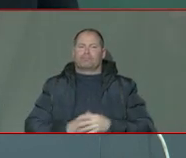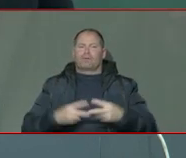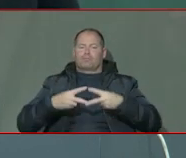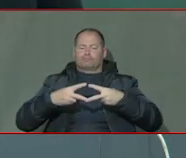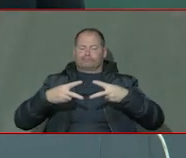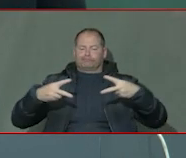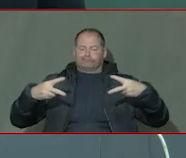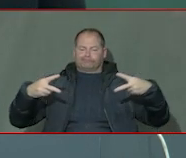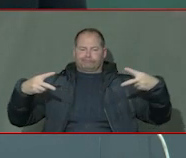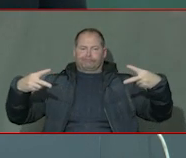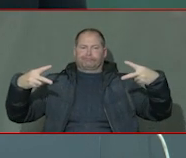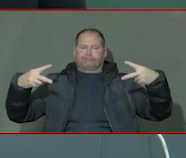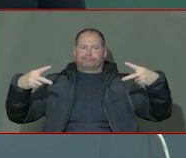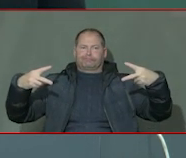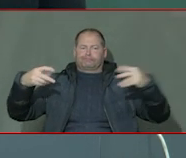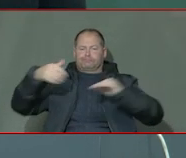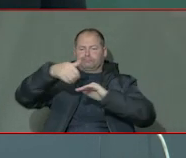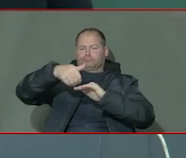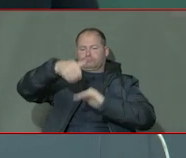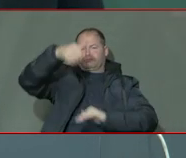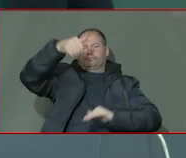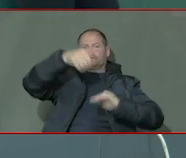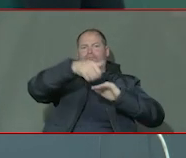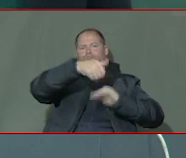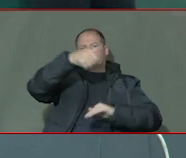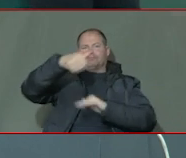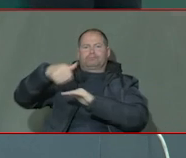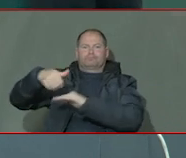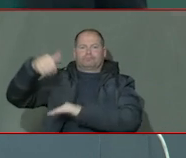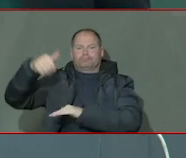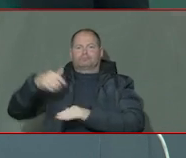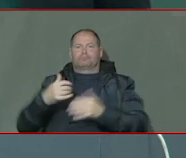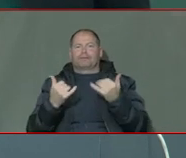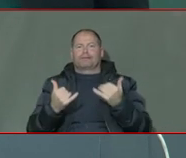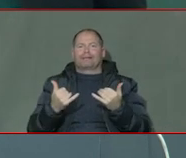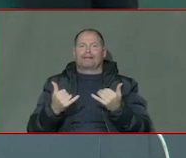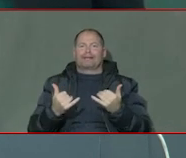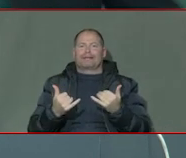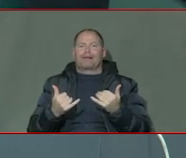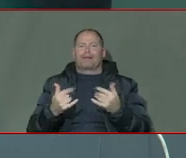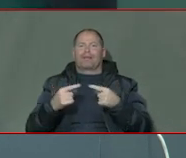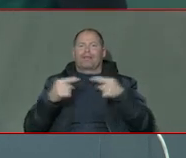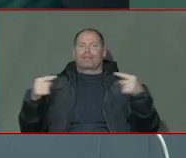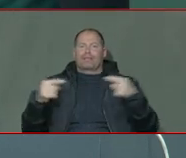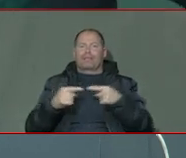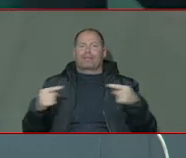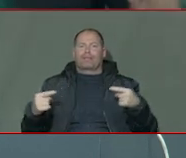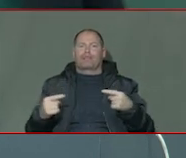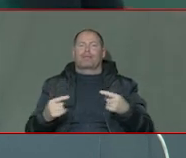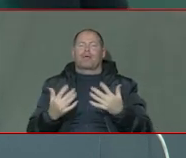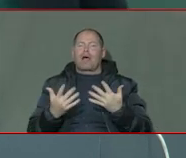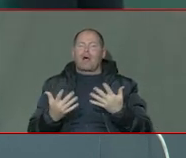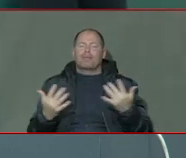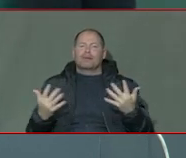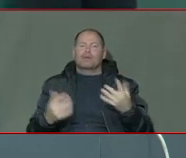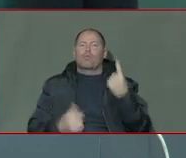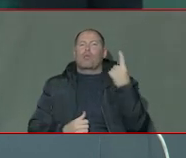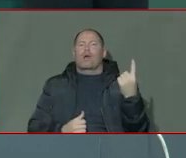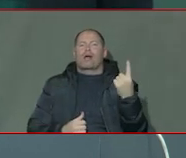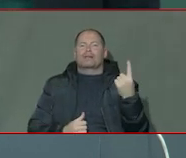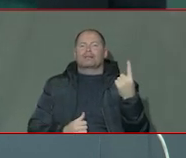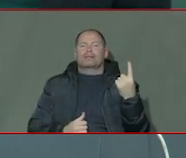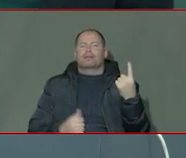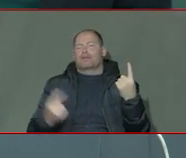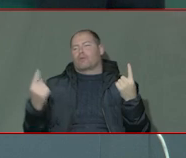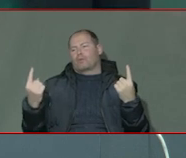weak hydrogen bonds have broken. Again, then how many strands now act as a template? One. Just one strand